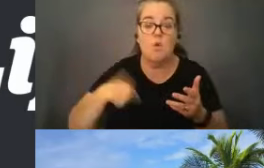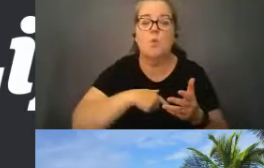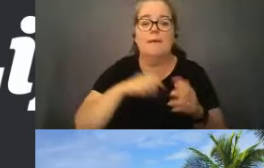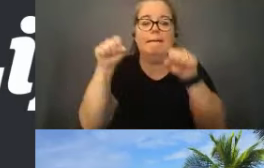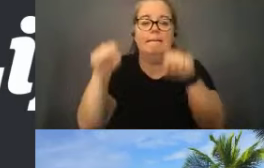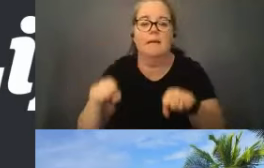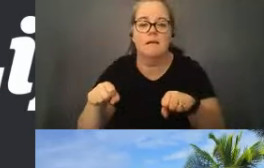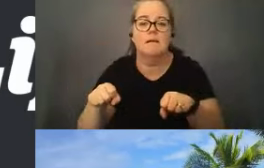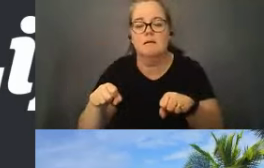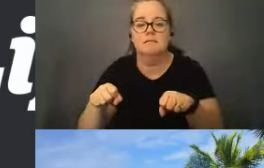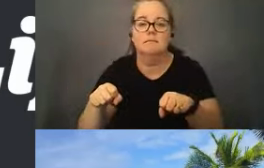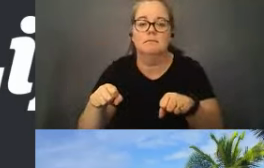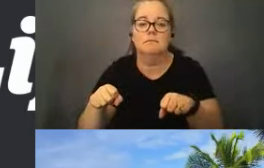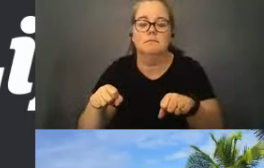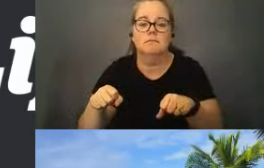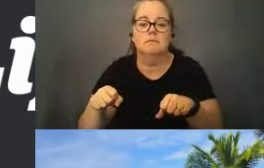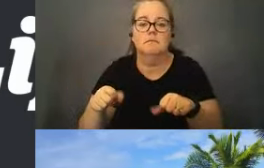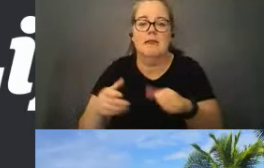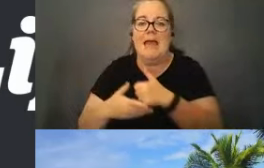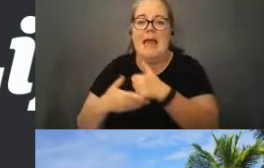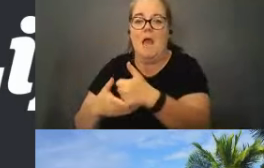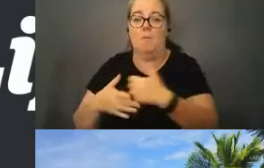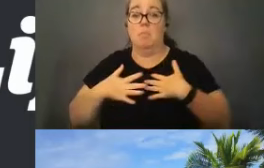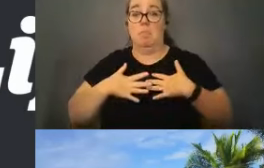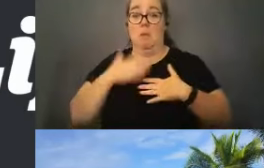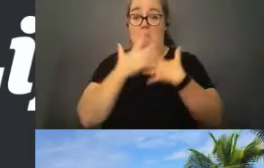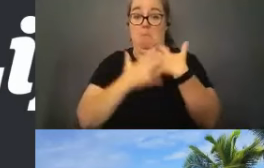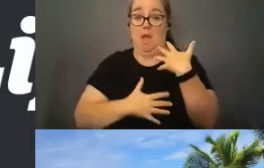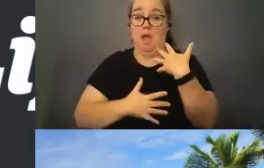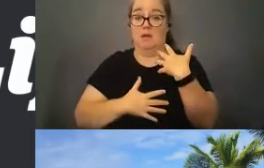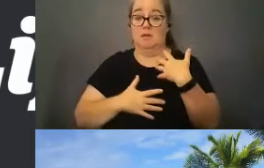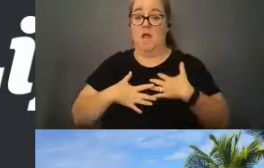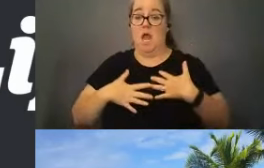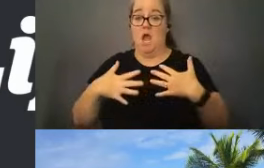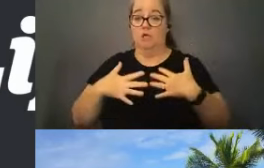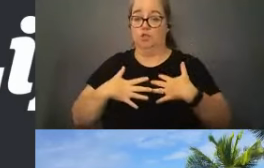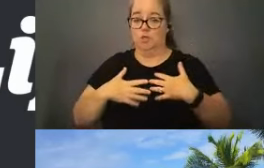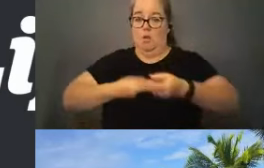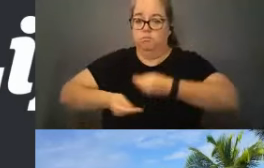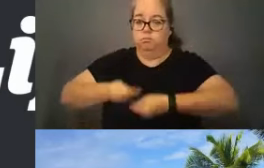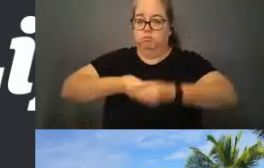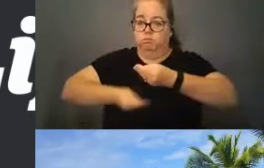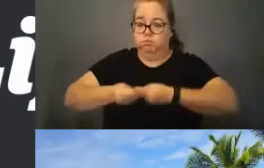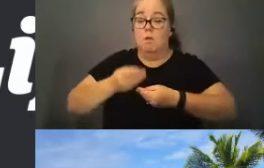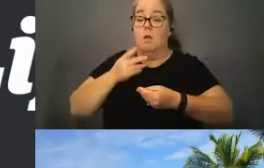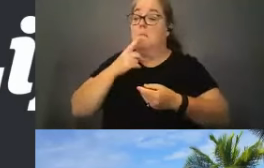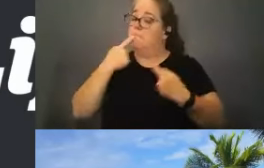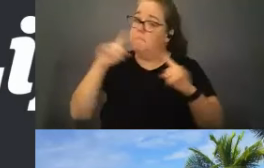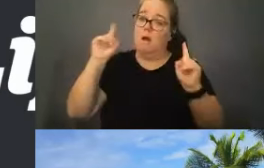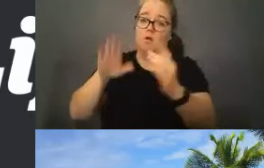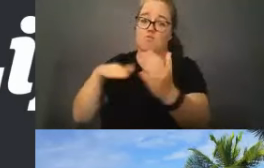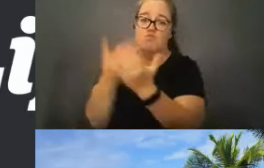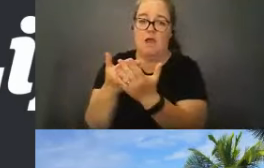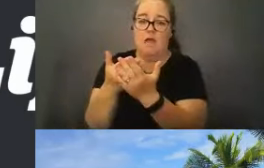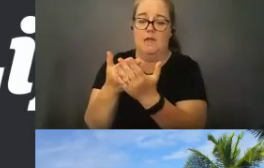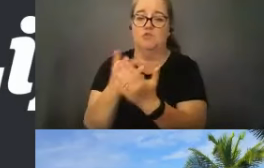to help keep the blood and oxygen going so that when they get to the hospital, we can do life